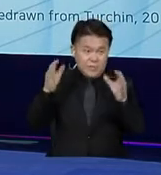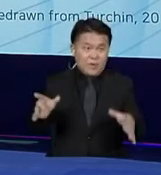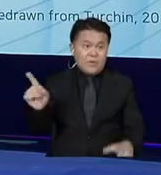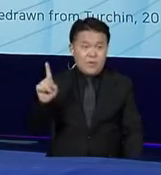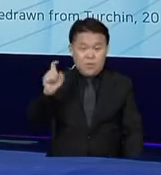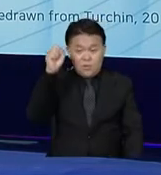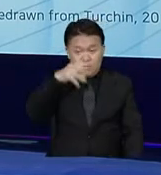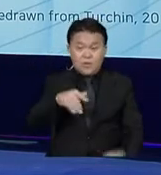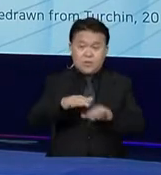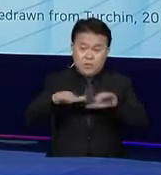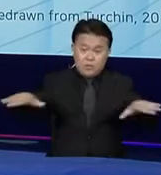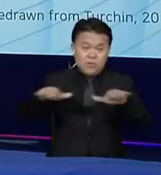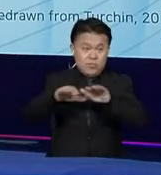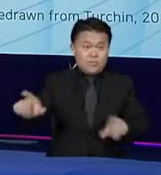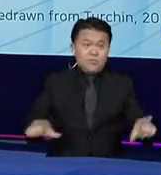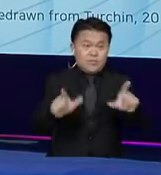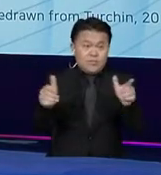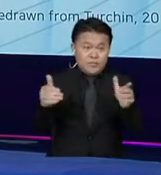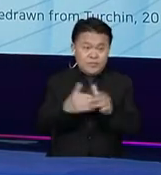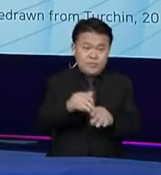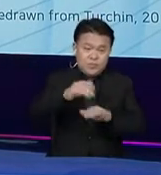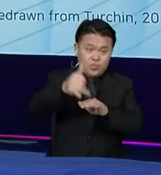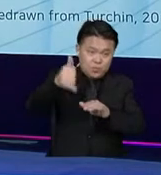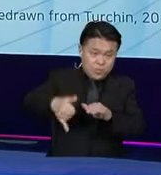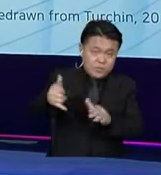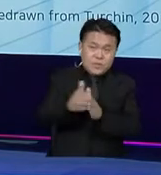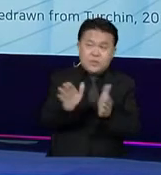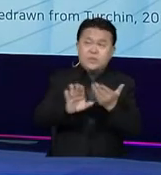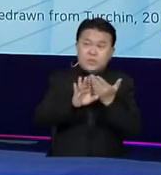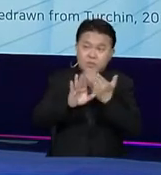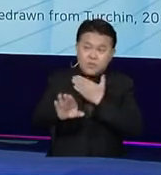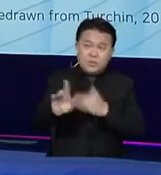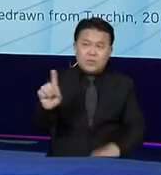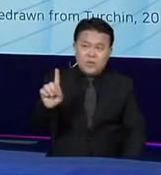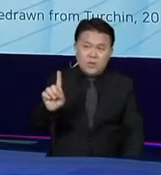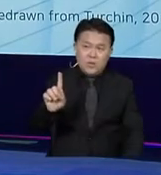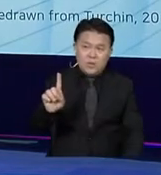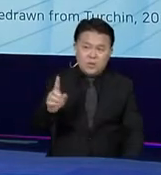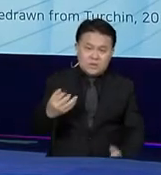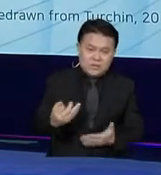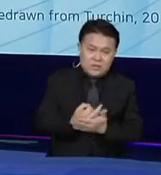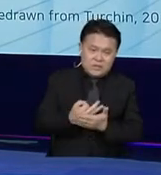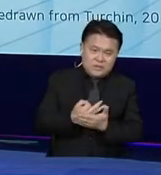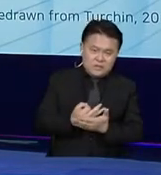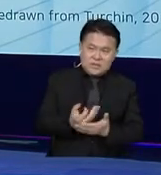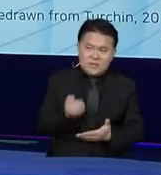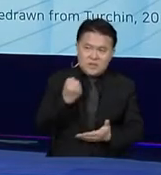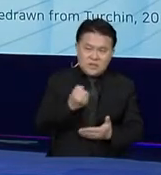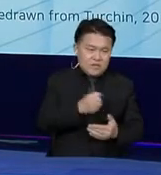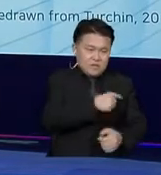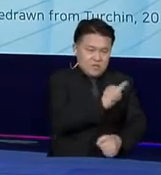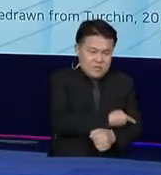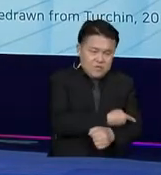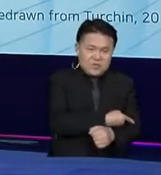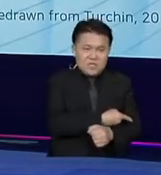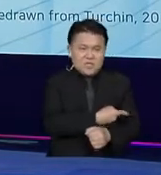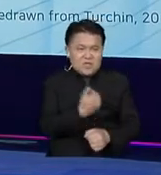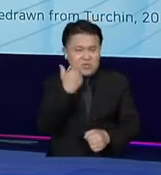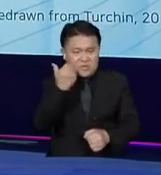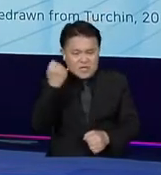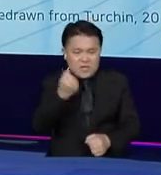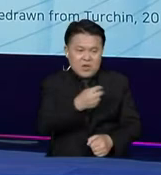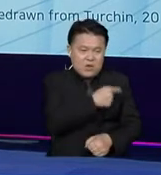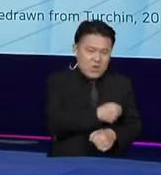with agriculture that you see the first chief and military class that began monopolizing power. History shows that dictators